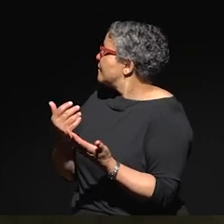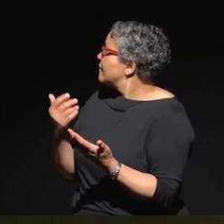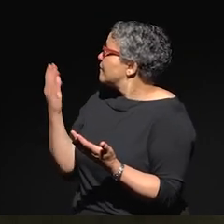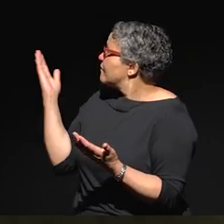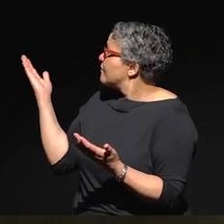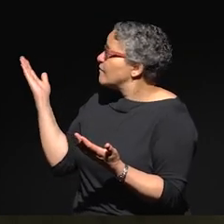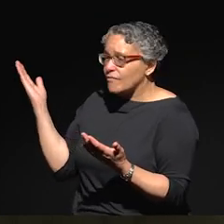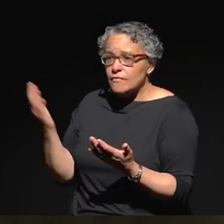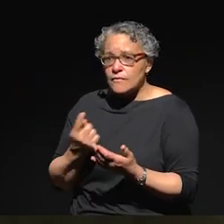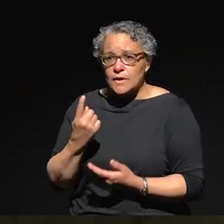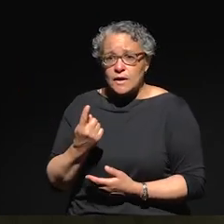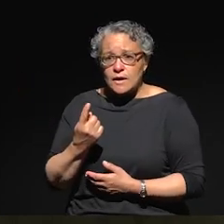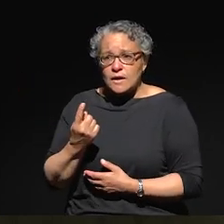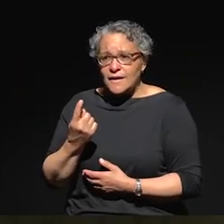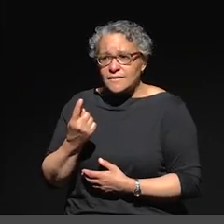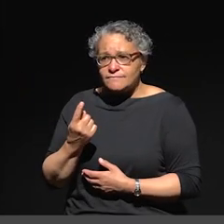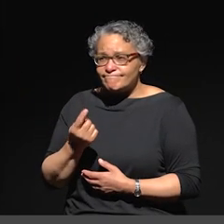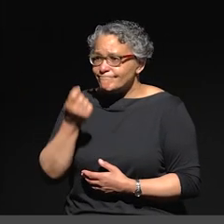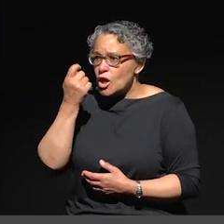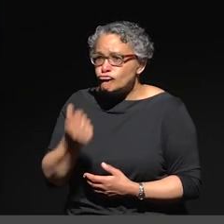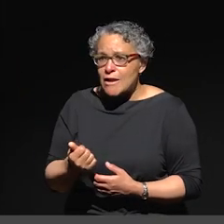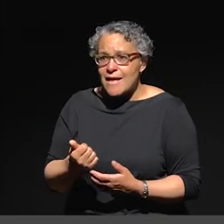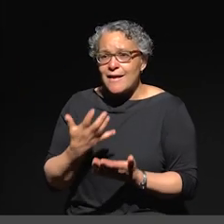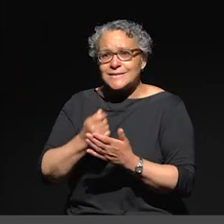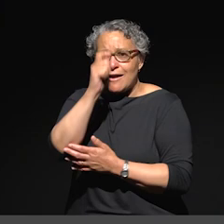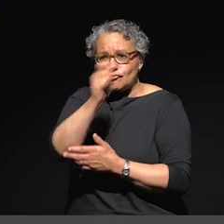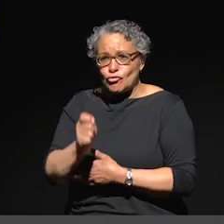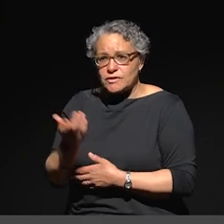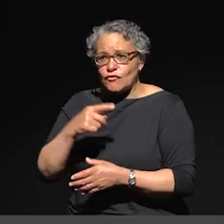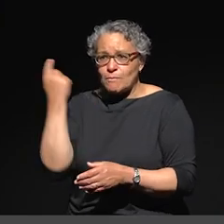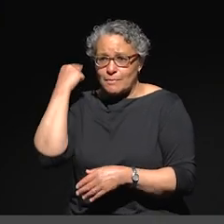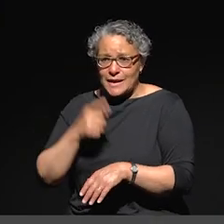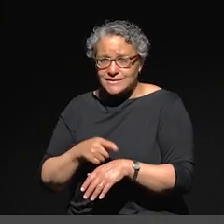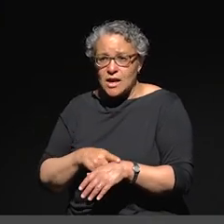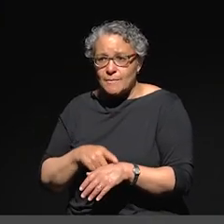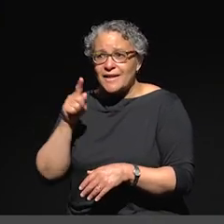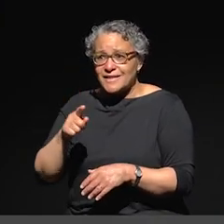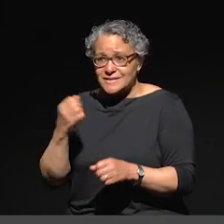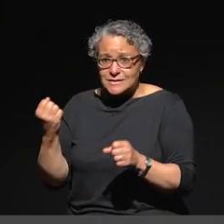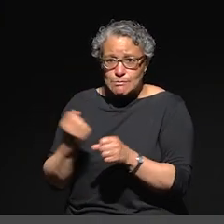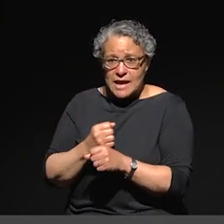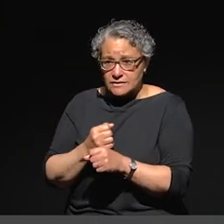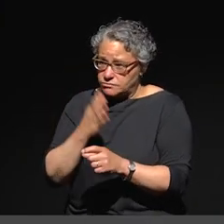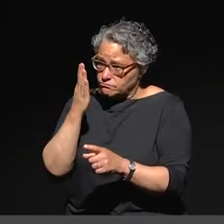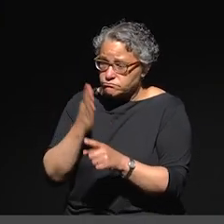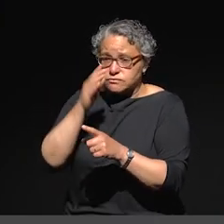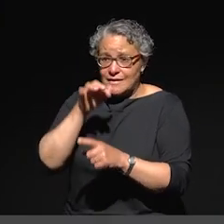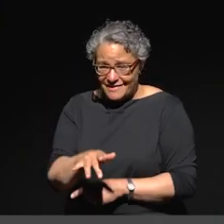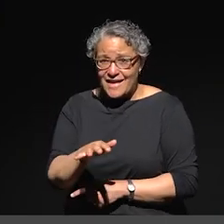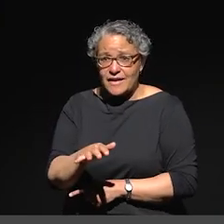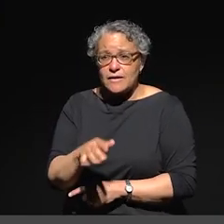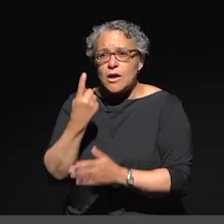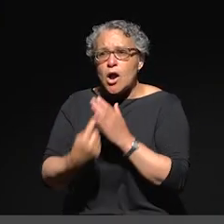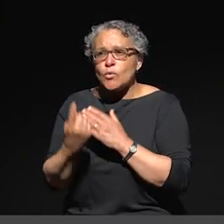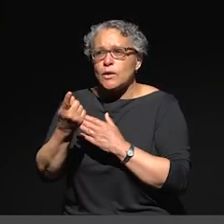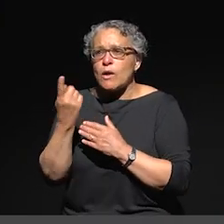this is one of the few. It's quite rare to have drawings at this time that are made on the spot. And this is made on the spot in, and the only one by Raphael